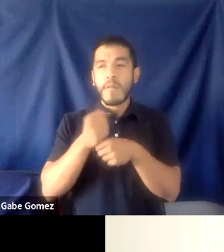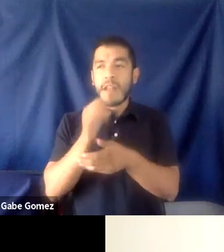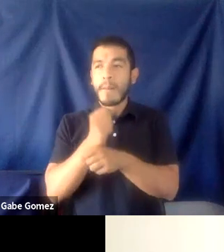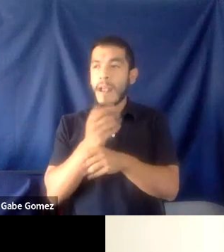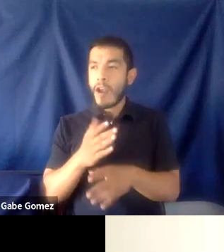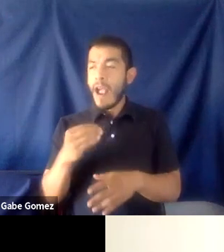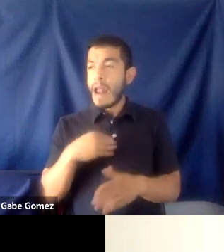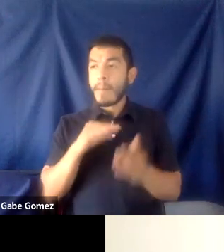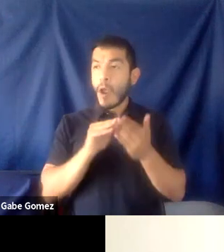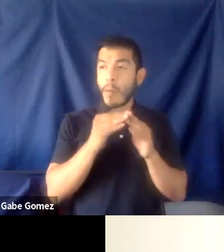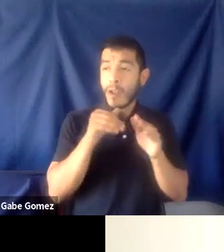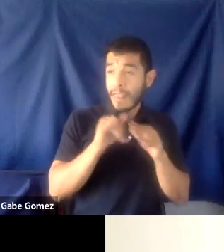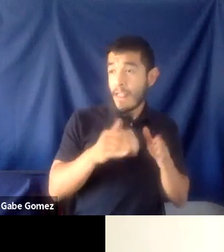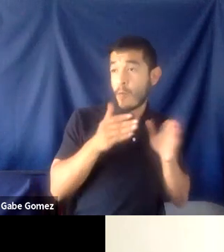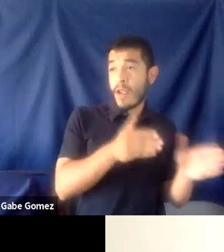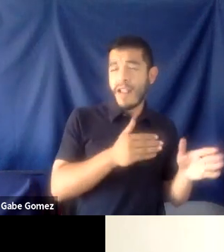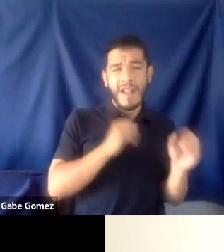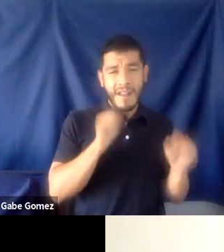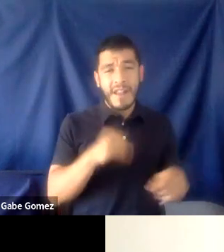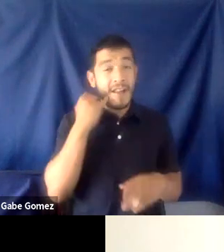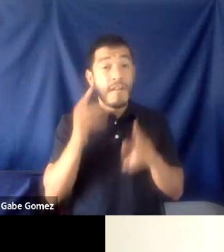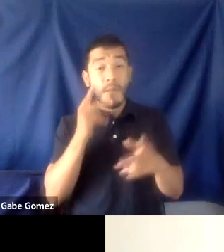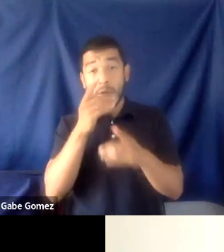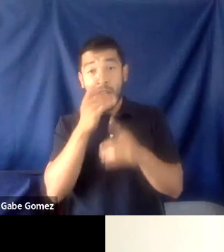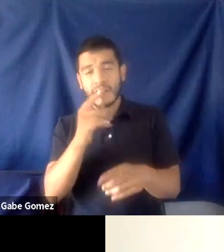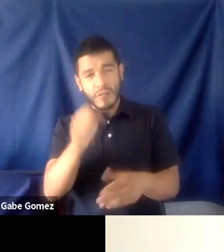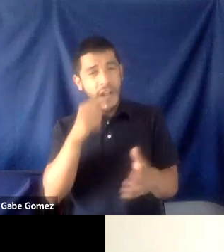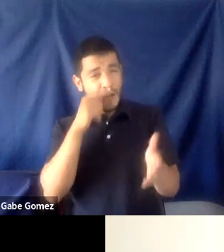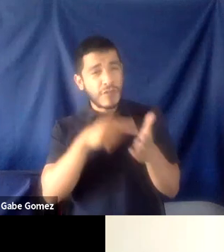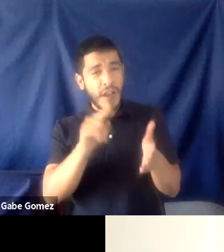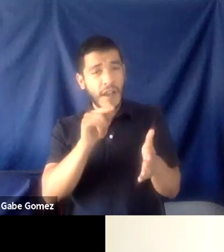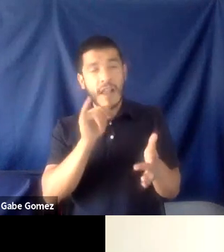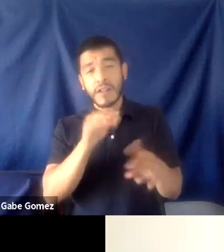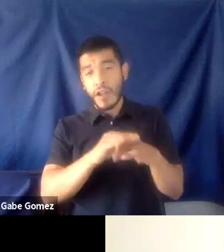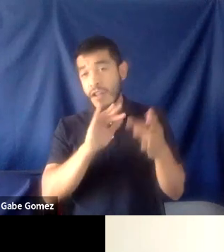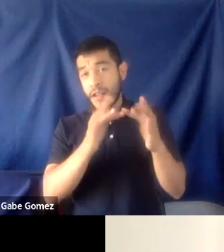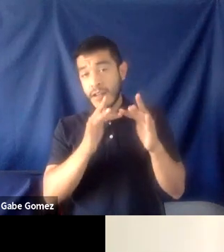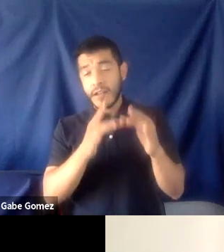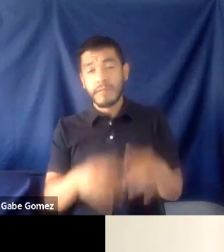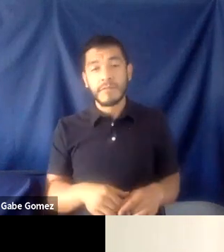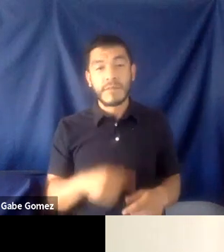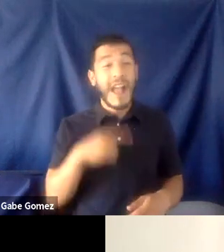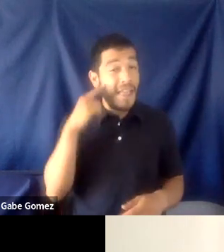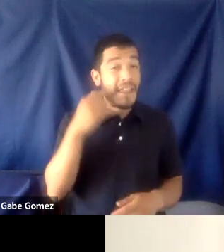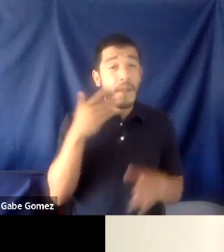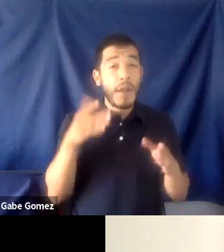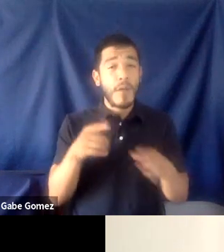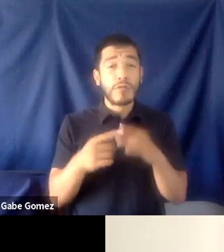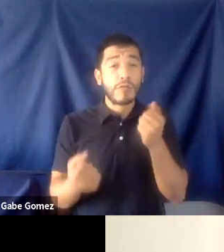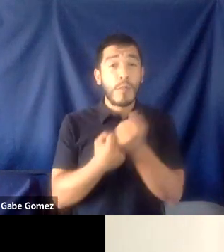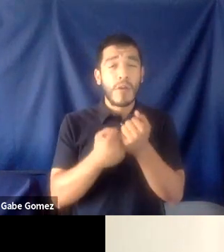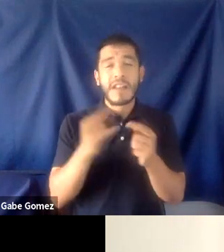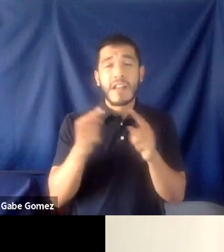way. If people are interested, you can check out the website that's there. I think the best way to support is to subscribe